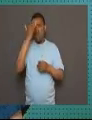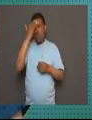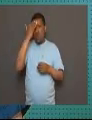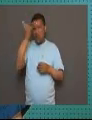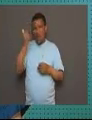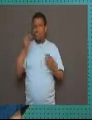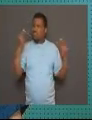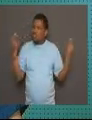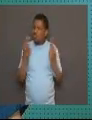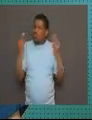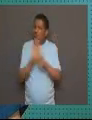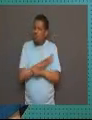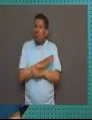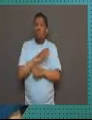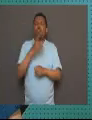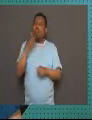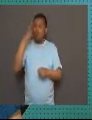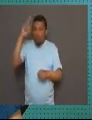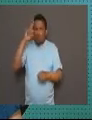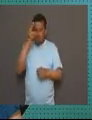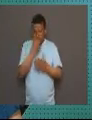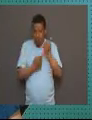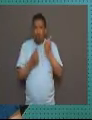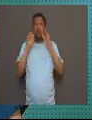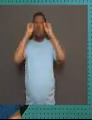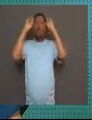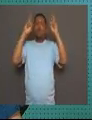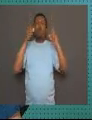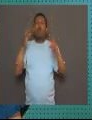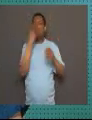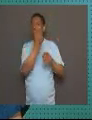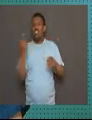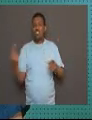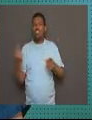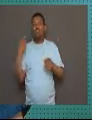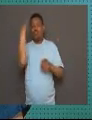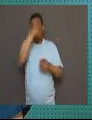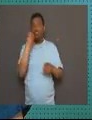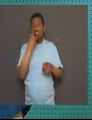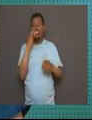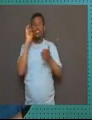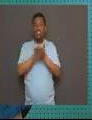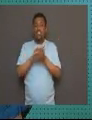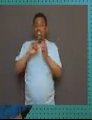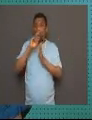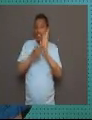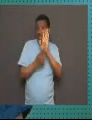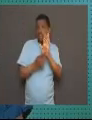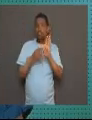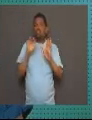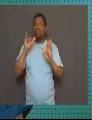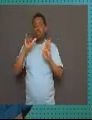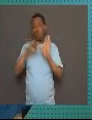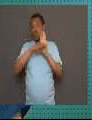be useful for someone to be aware of each feature that the signs and